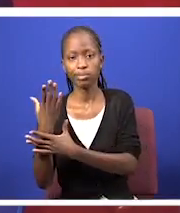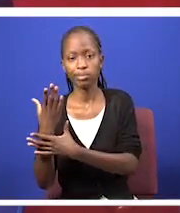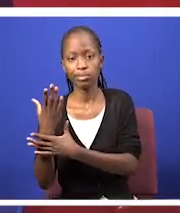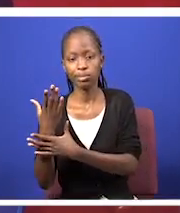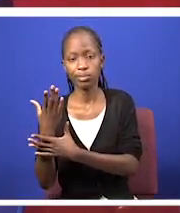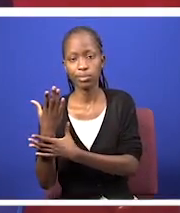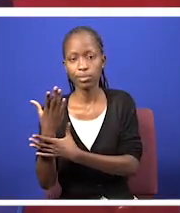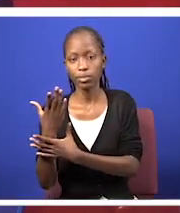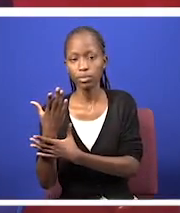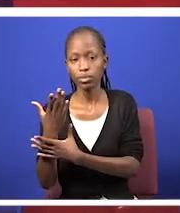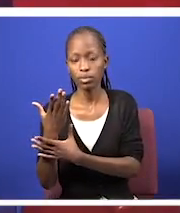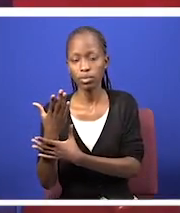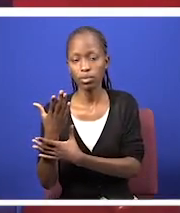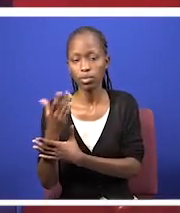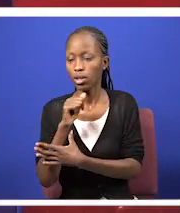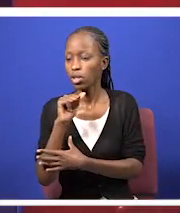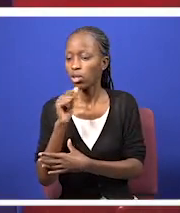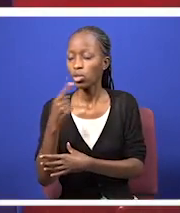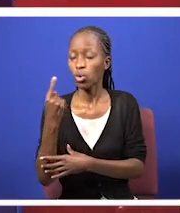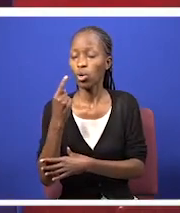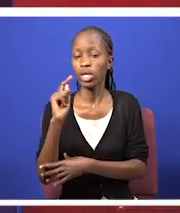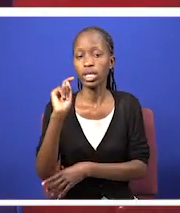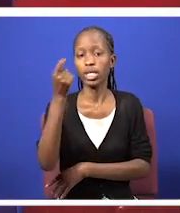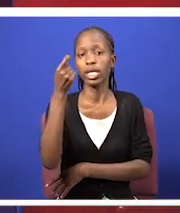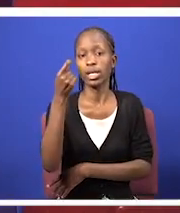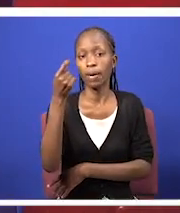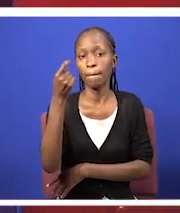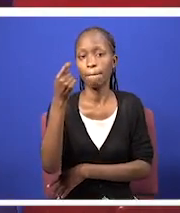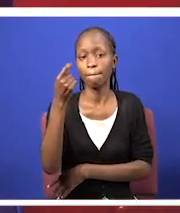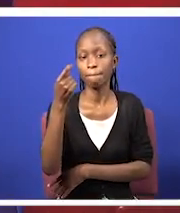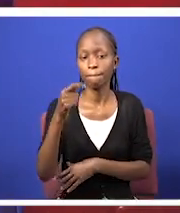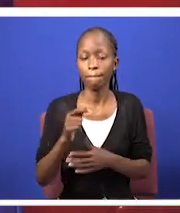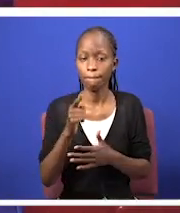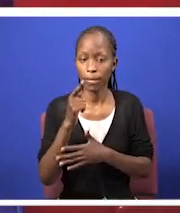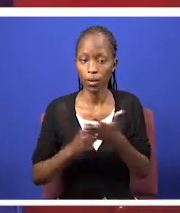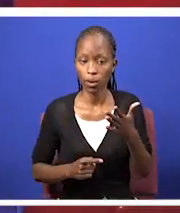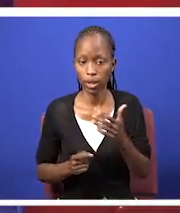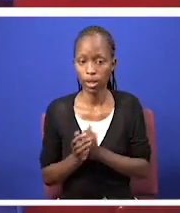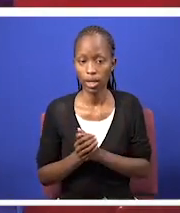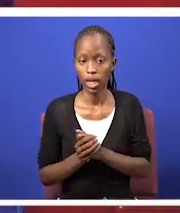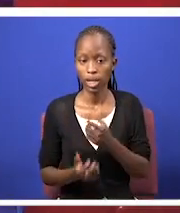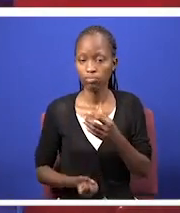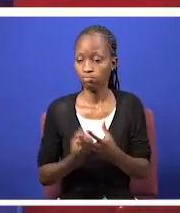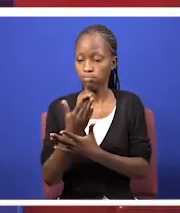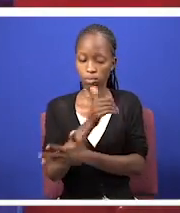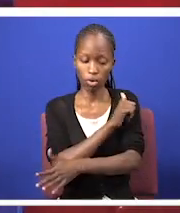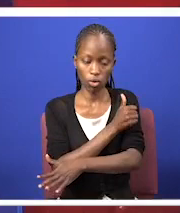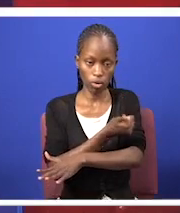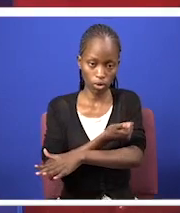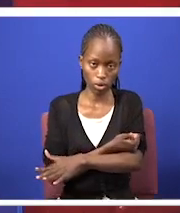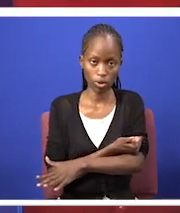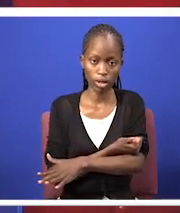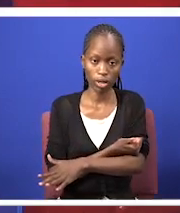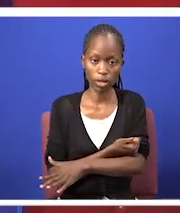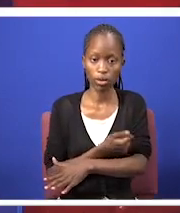Asia, in parts of the Pacific as well, all the way to Australia and New Zealand, was to establish the